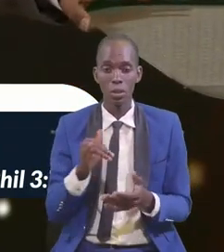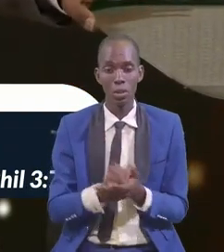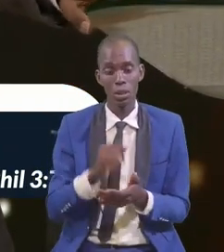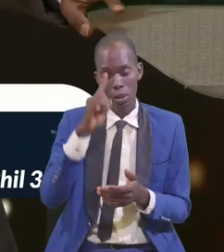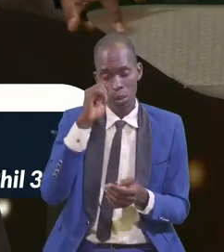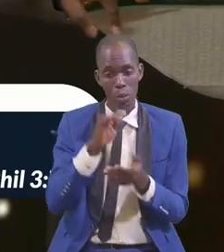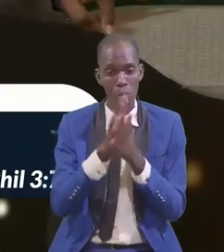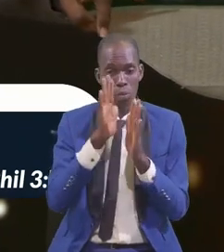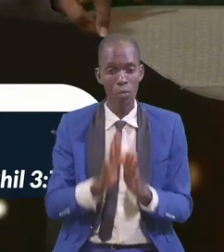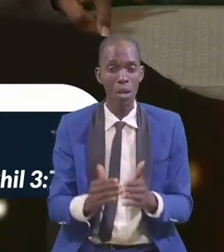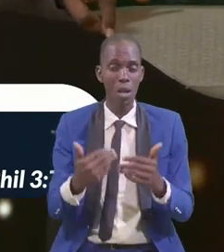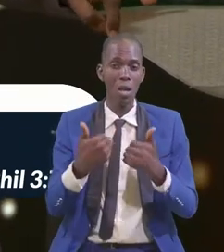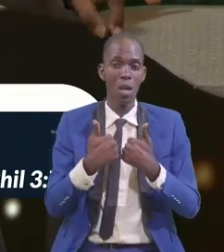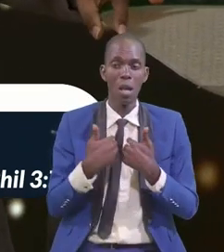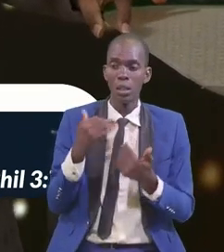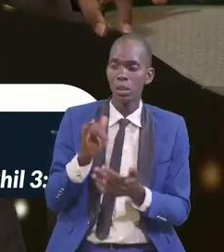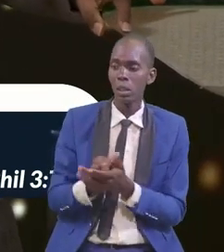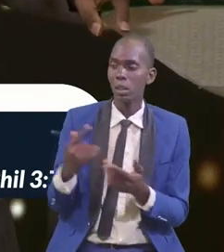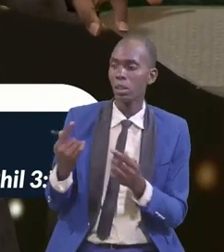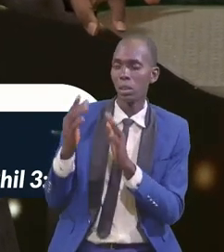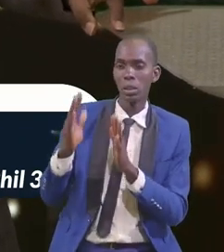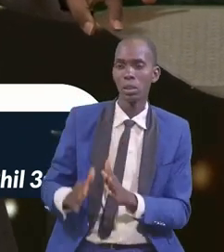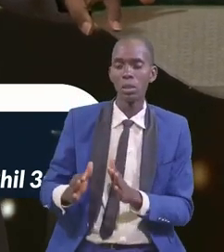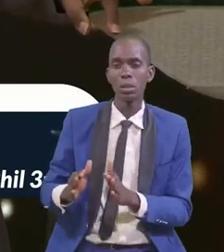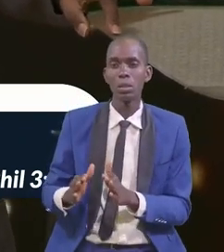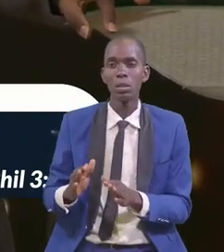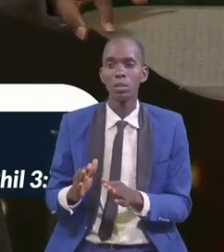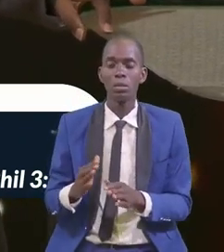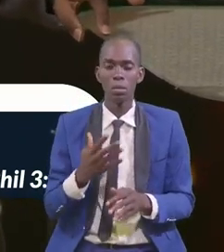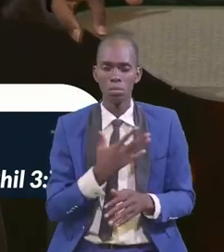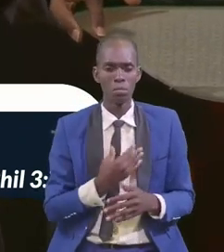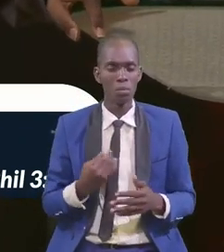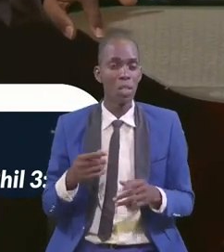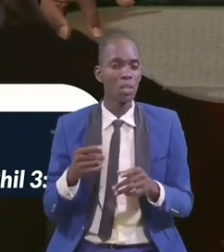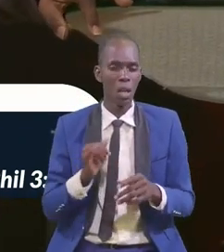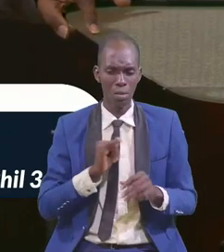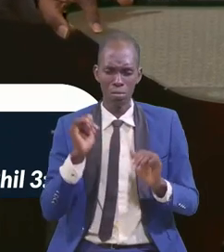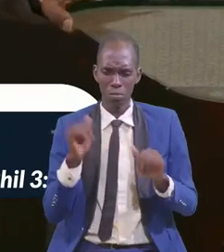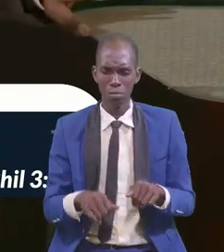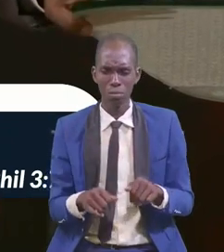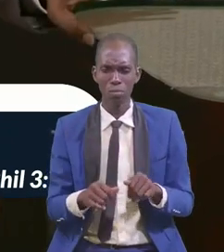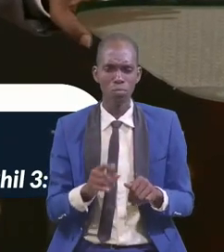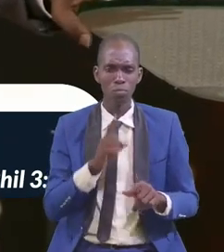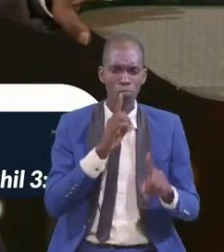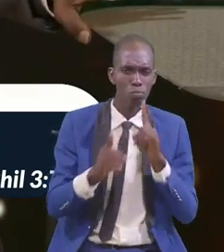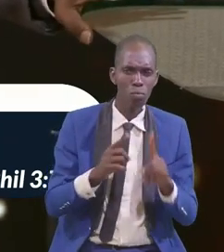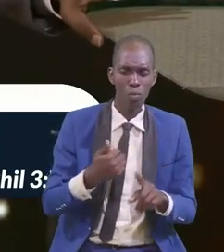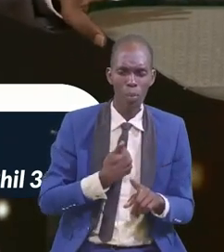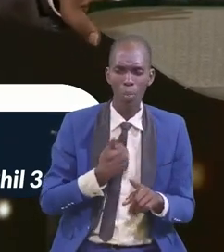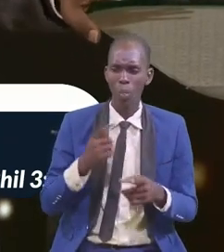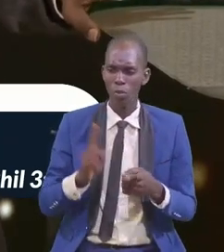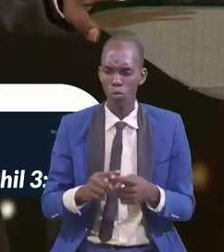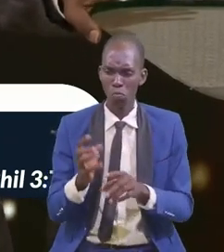has, that in the unbelieving days, I can talk myself into taking